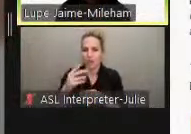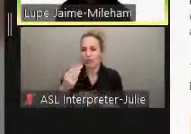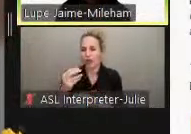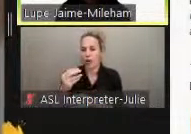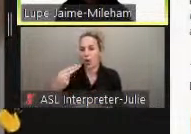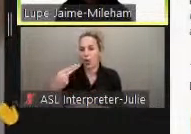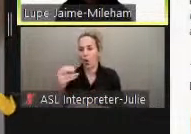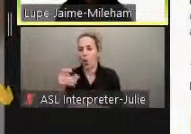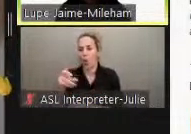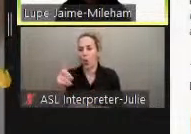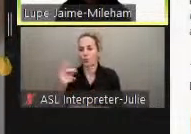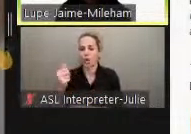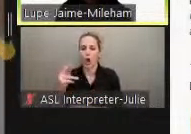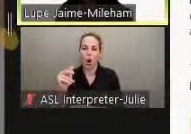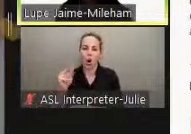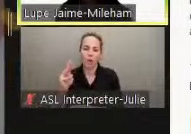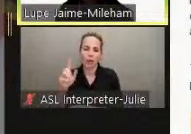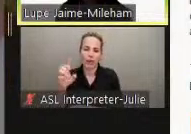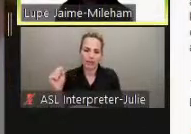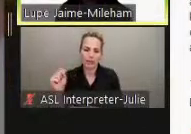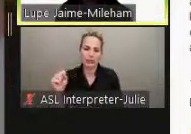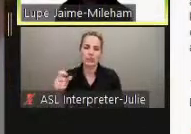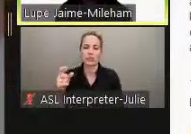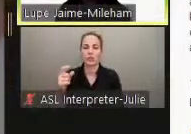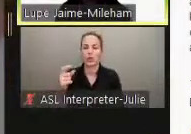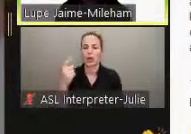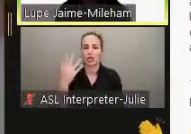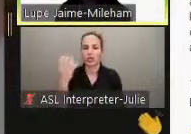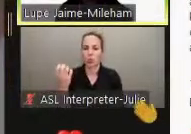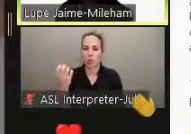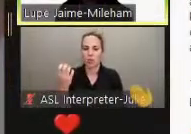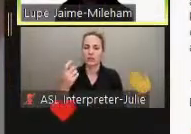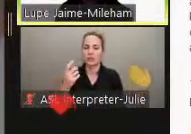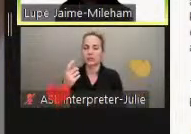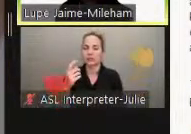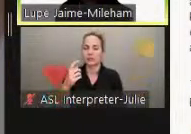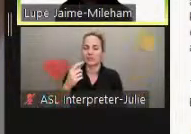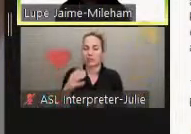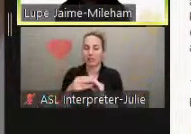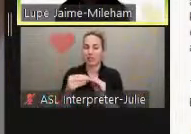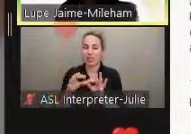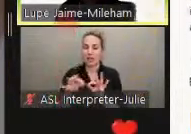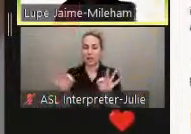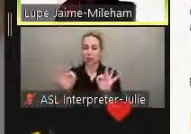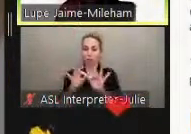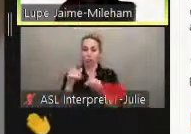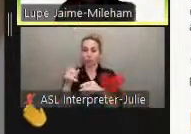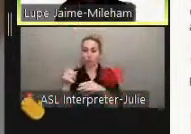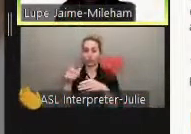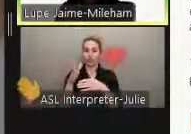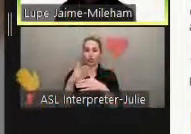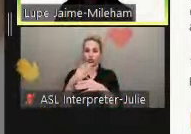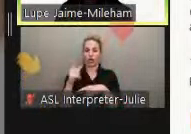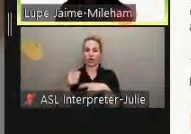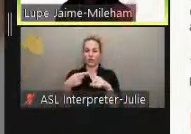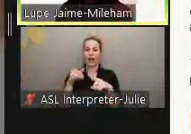harmless, and also want to just call out the importance that you're sharing in regards to